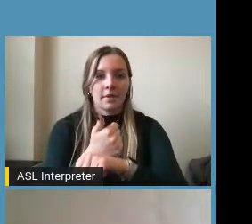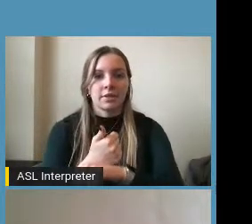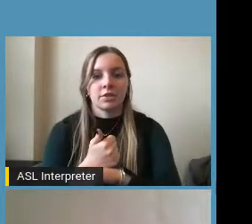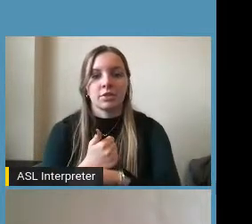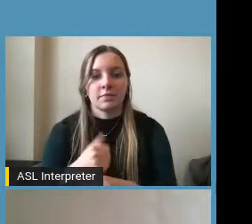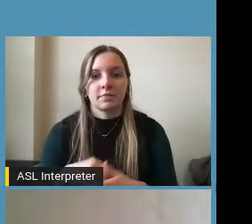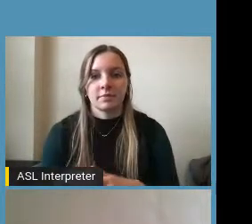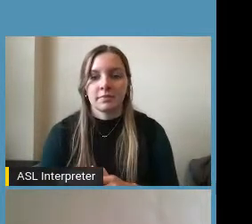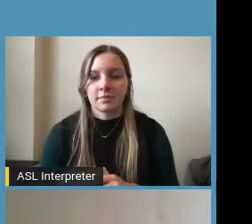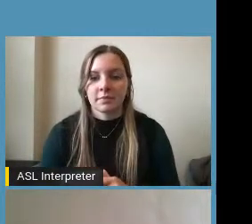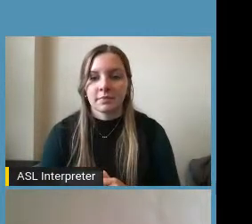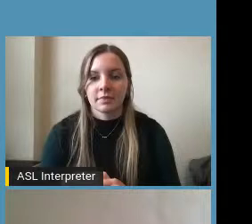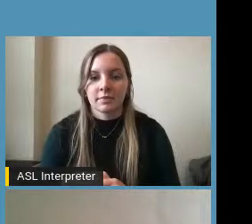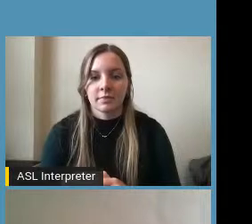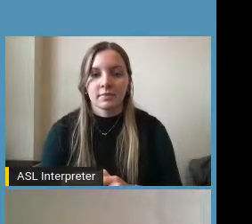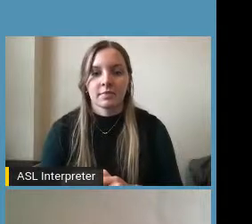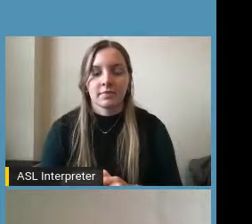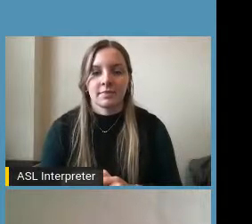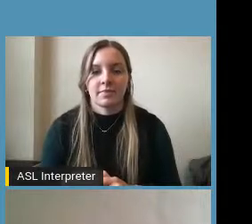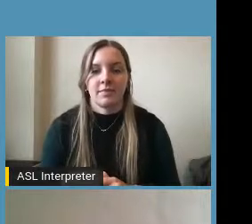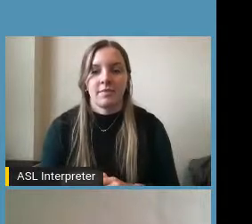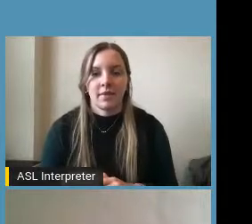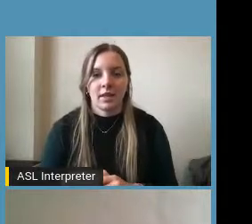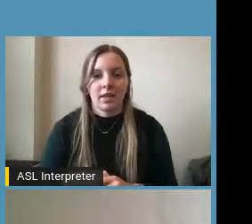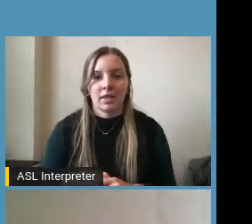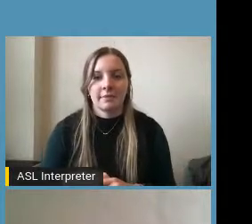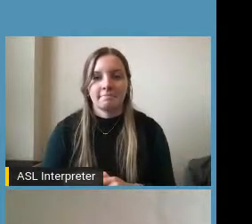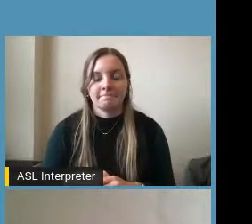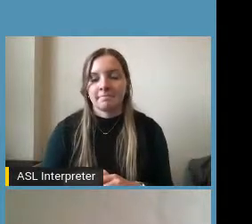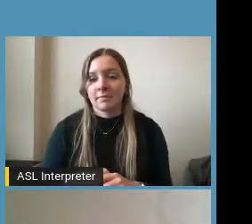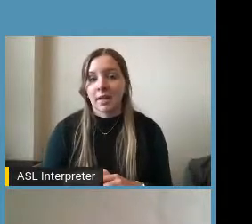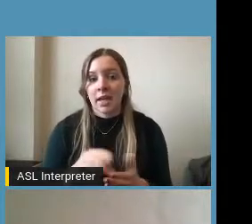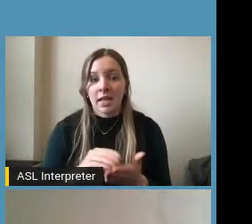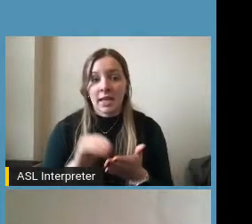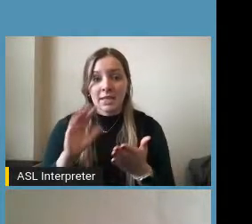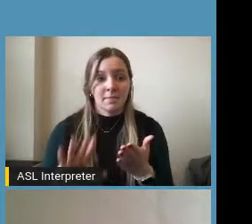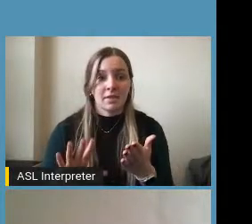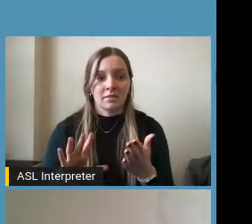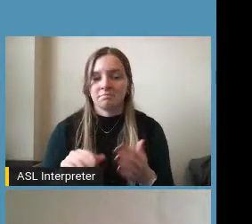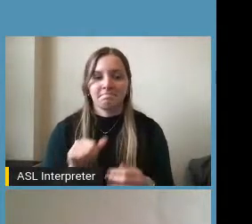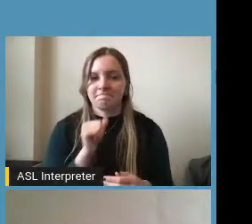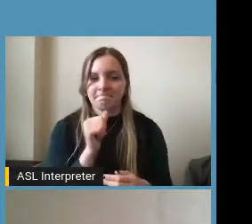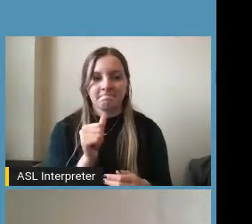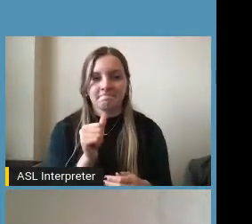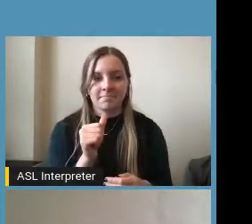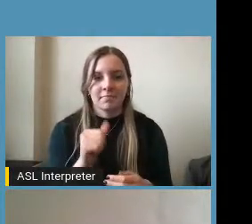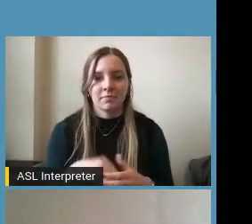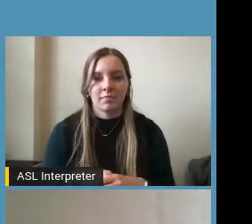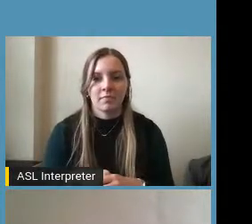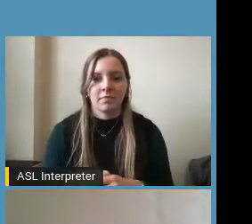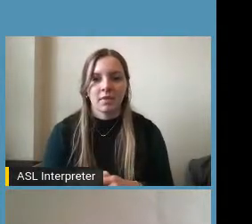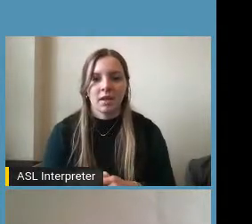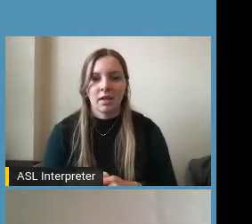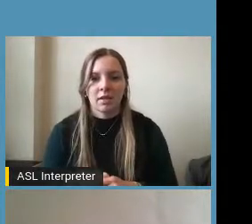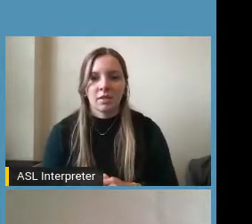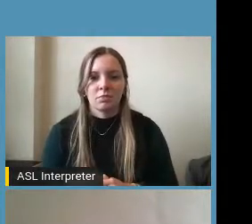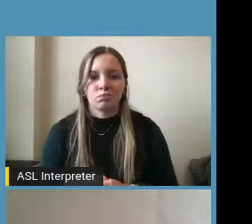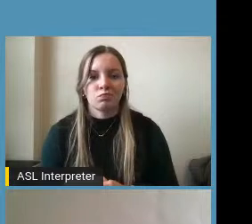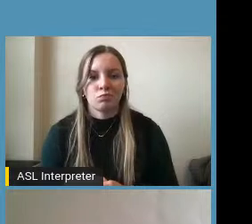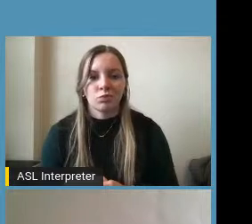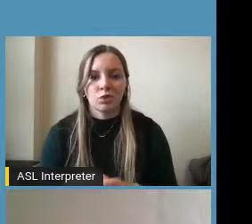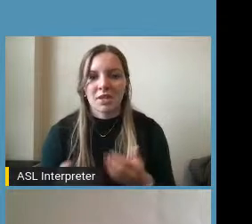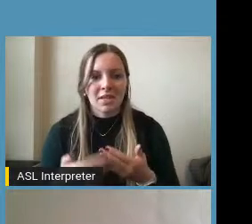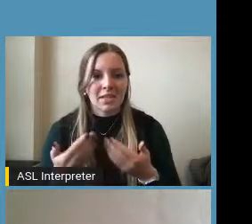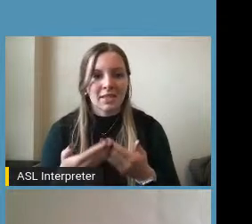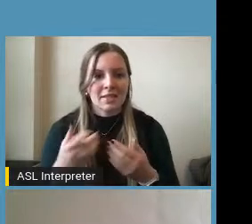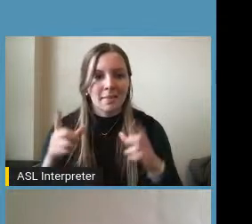It can be actually quite inexpensive in terms of equipment to do this. We can use a regular camera and a tripod. We figure out the